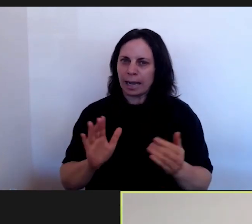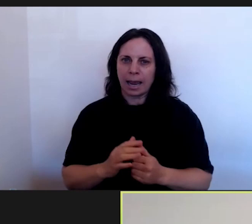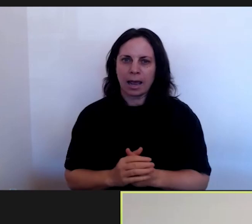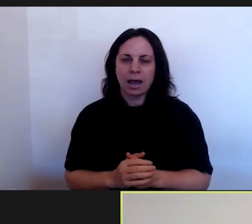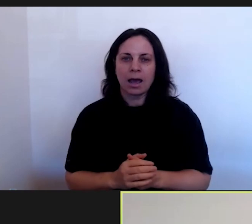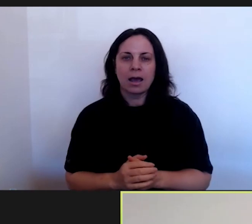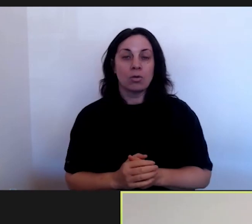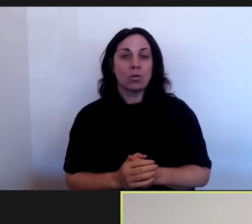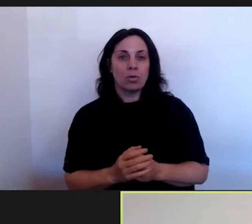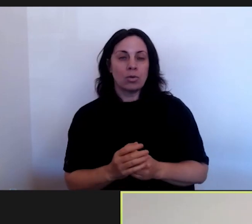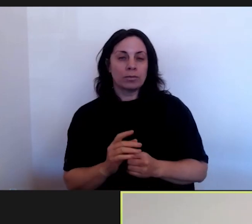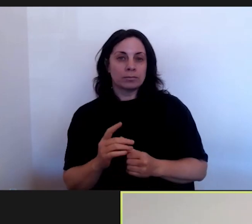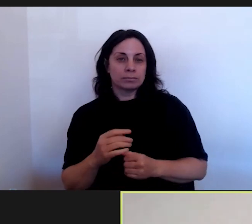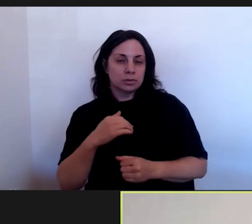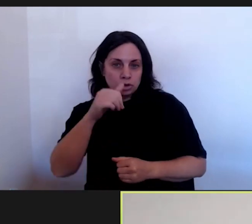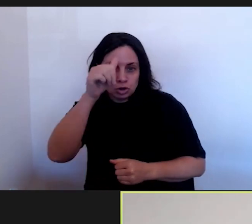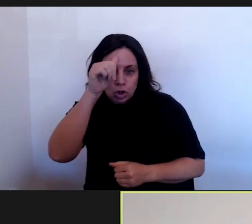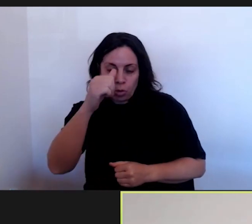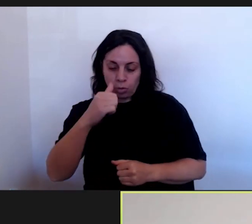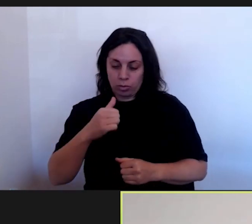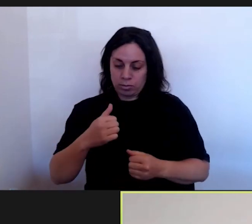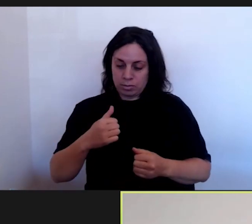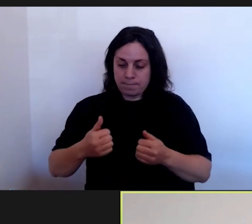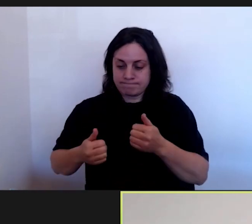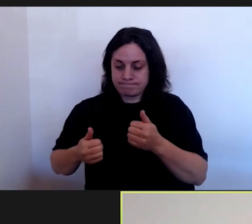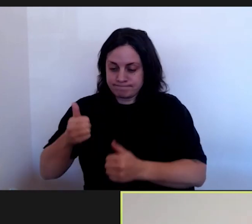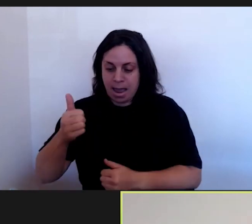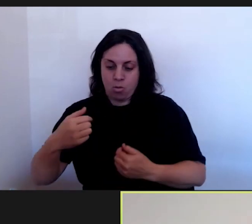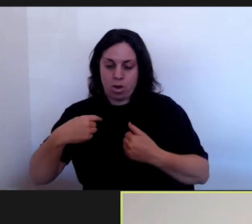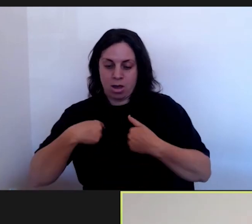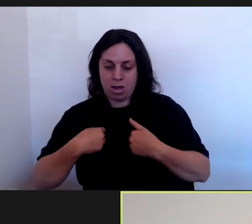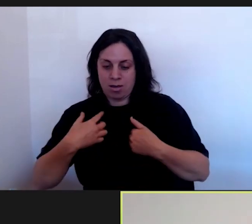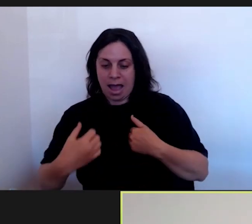know as your power and asking them what do they think